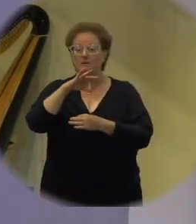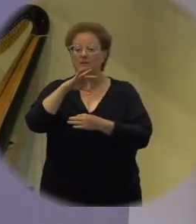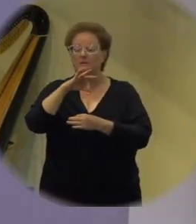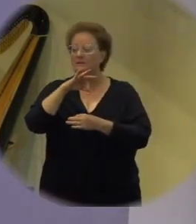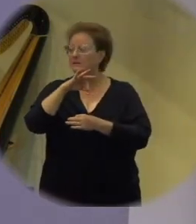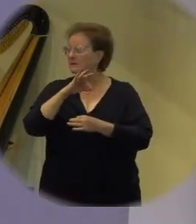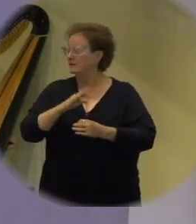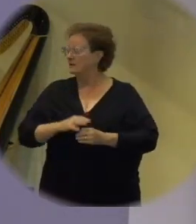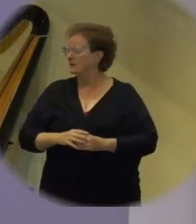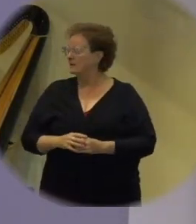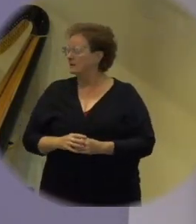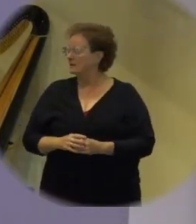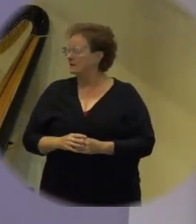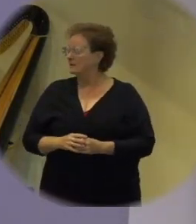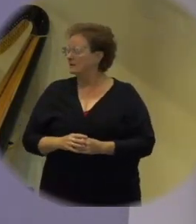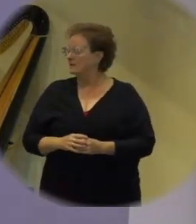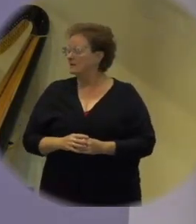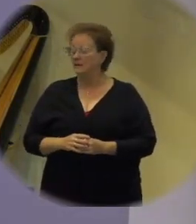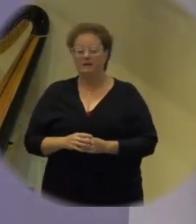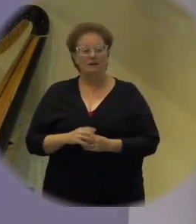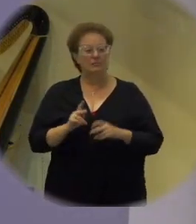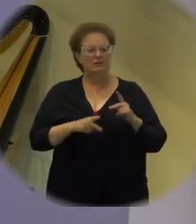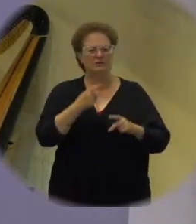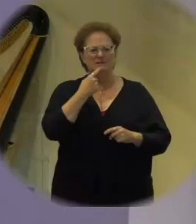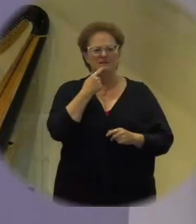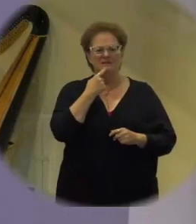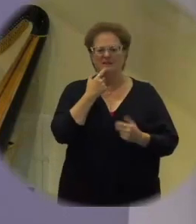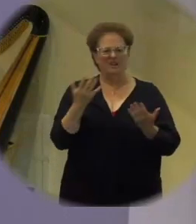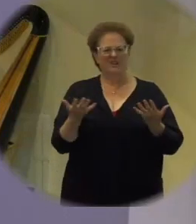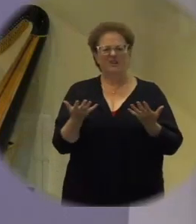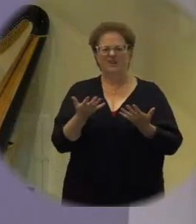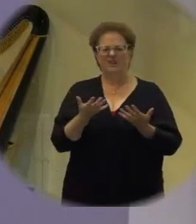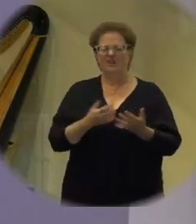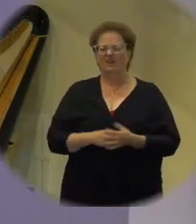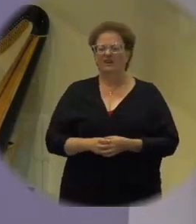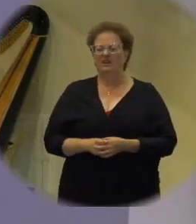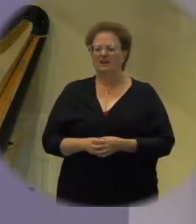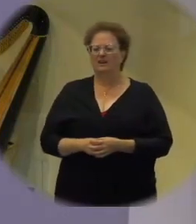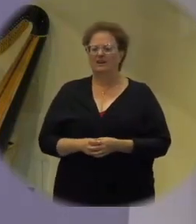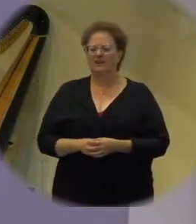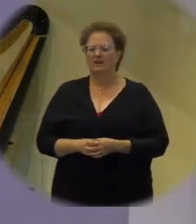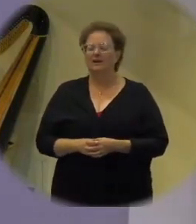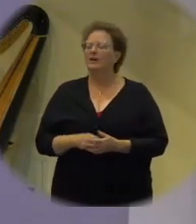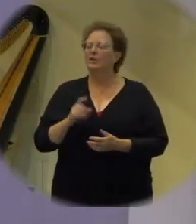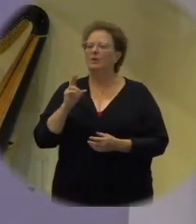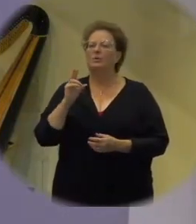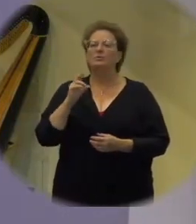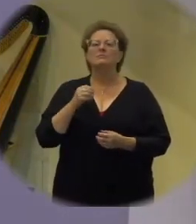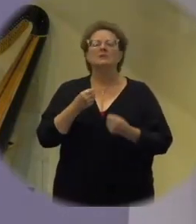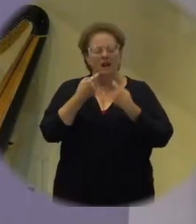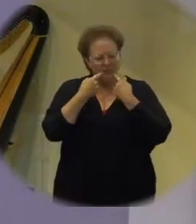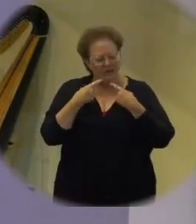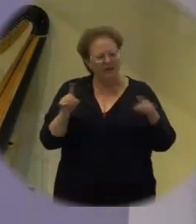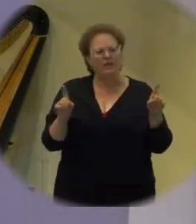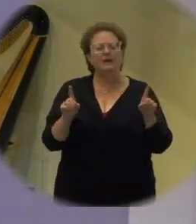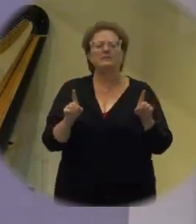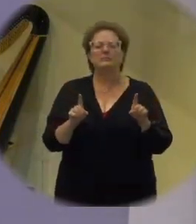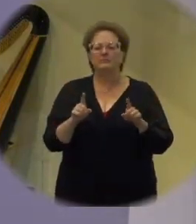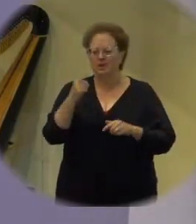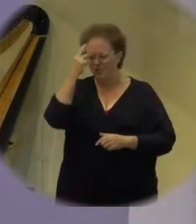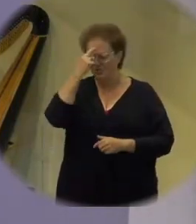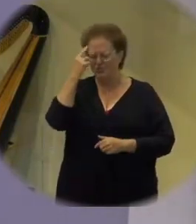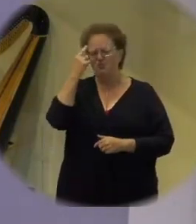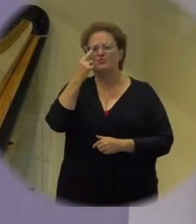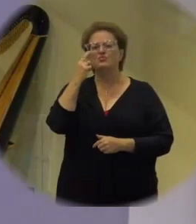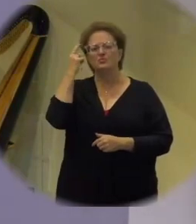Holy Spirit. And people say, well, that's liturgical. No, that's just proclaiming the reality of what this place